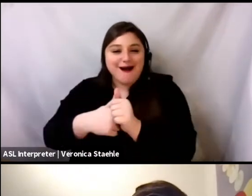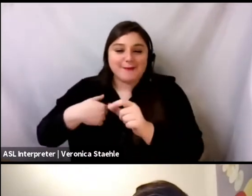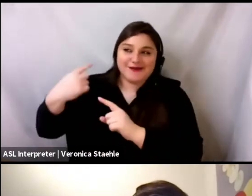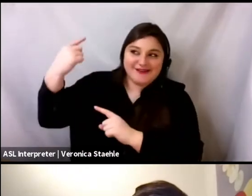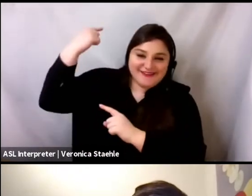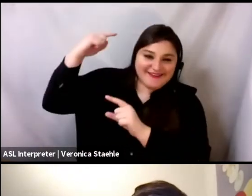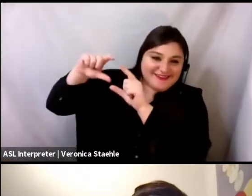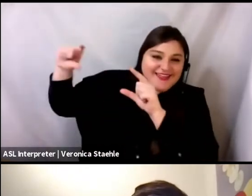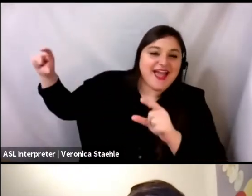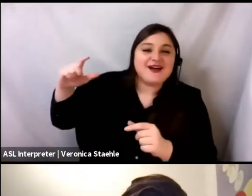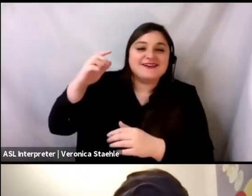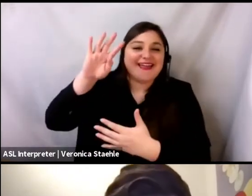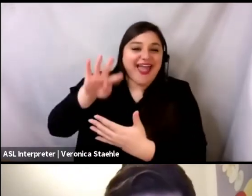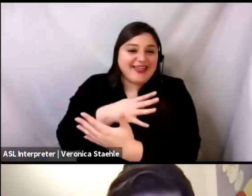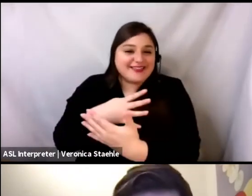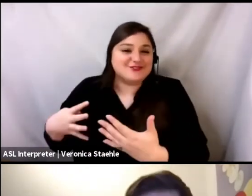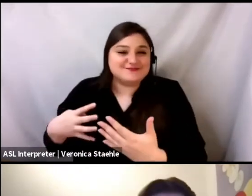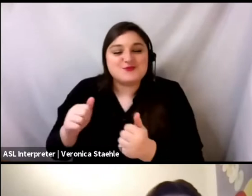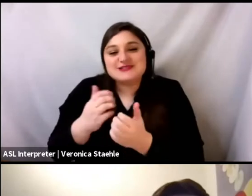it.